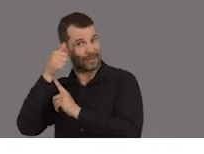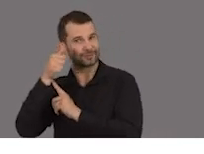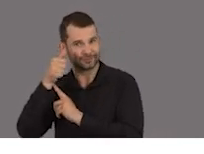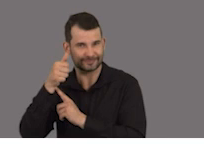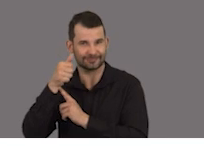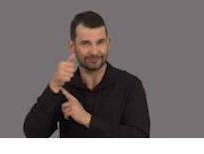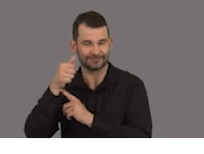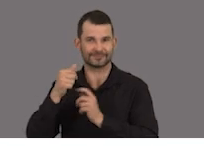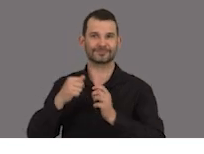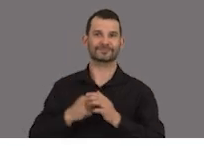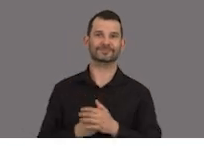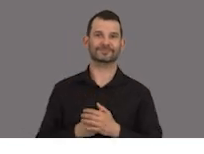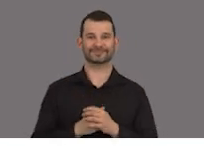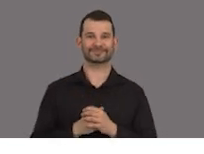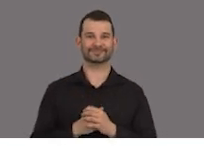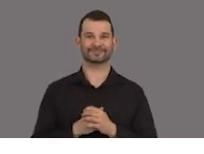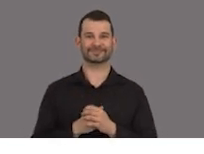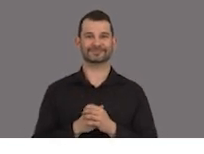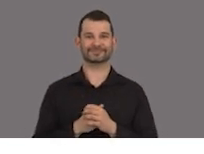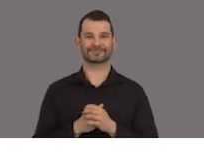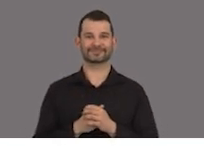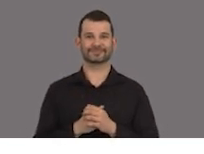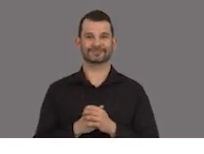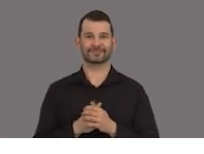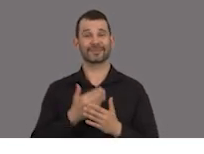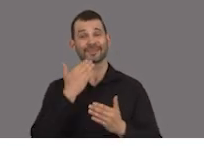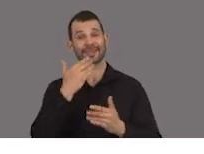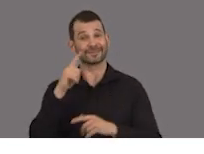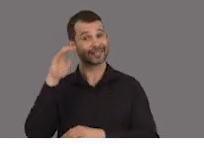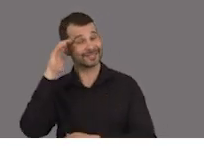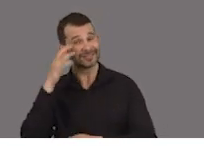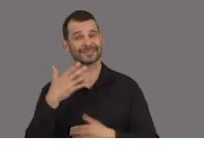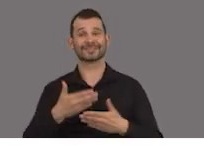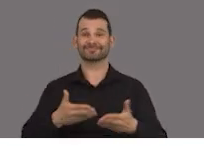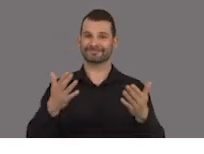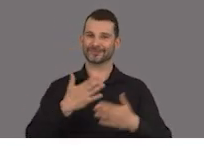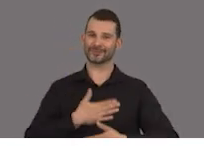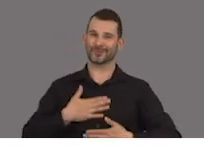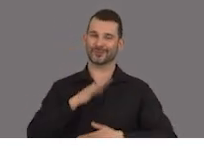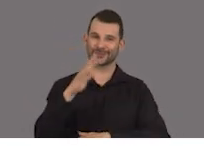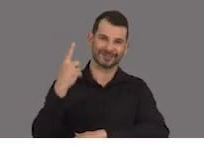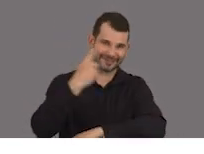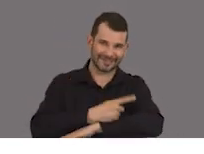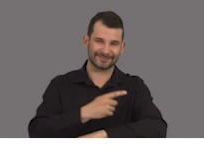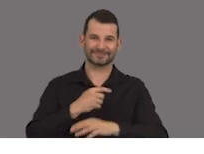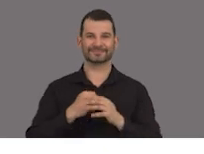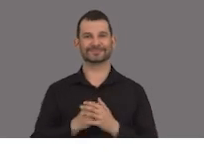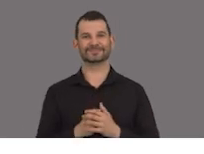canada.ca/benefit-credit-payment-reminders. Thank you for listening and enjoy your day.